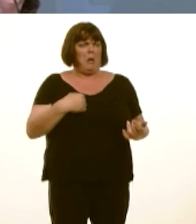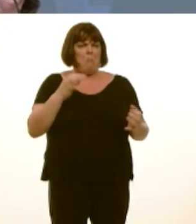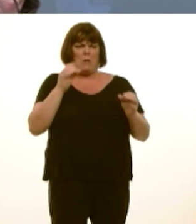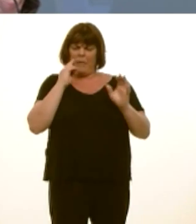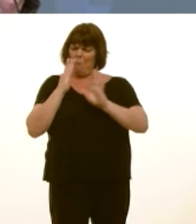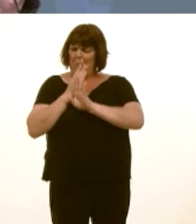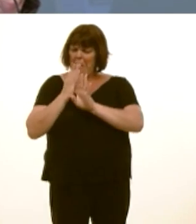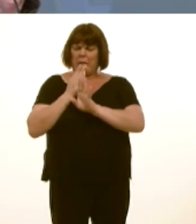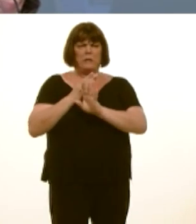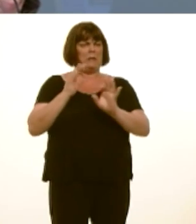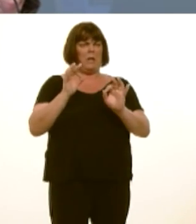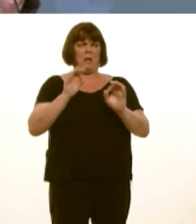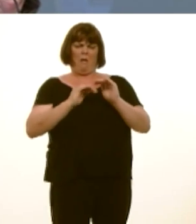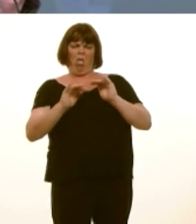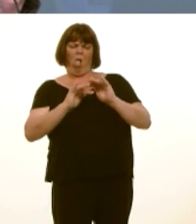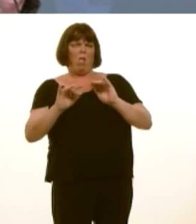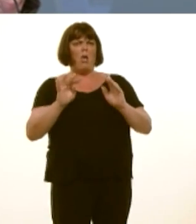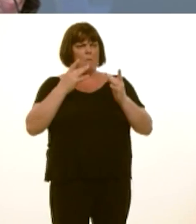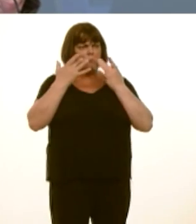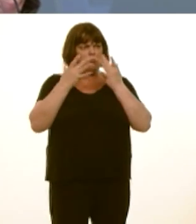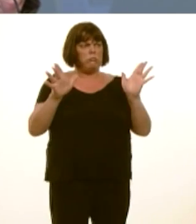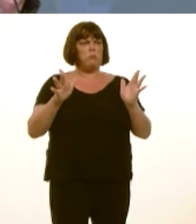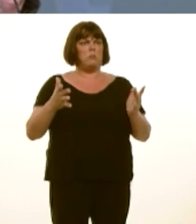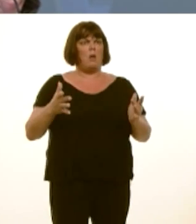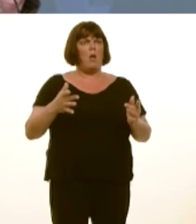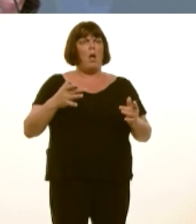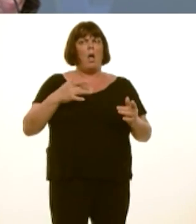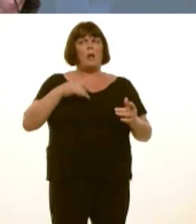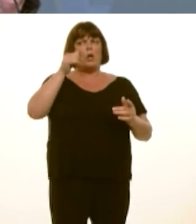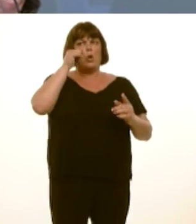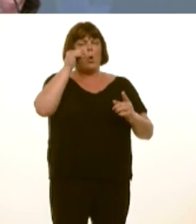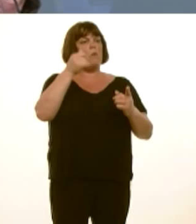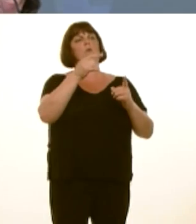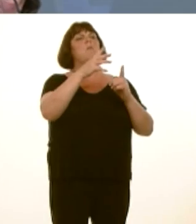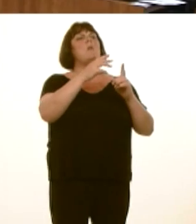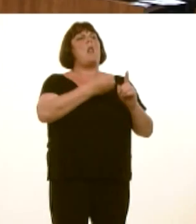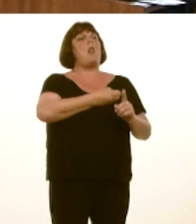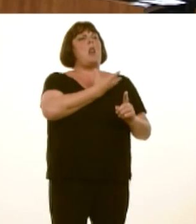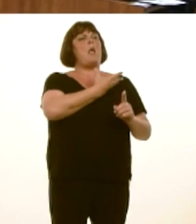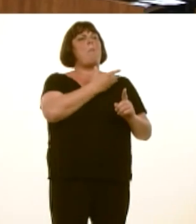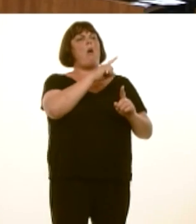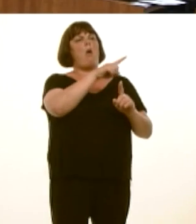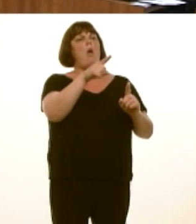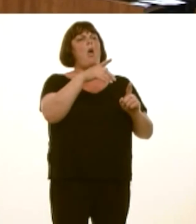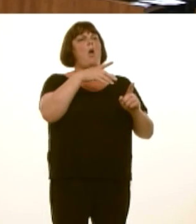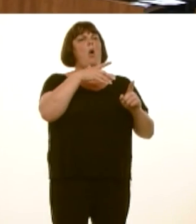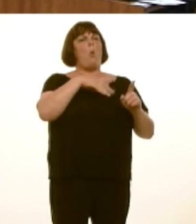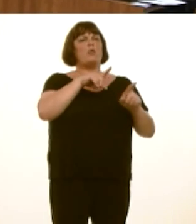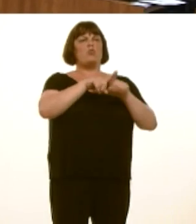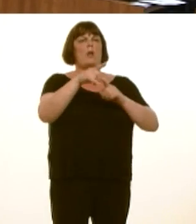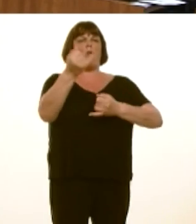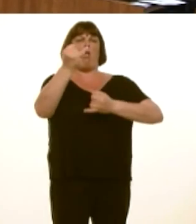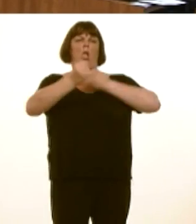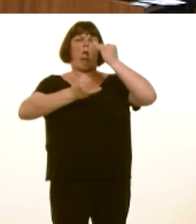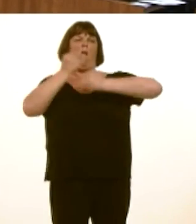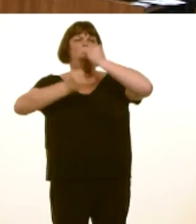interest, there's no undeclared interest. And I appreciate that from the Labour benches, obviously they've tried to use the press to before to besmirch